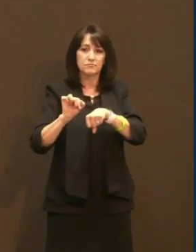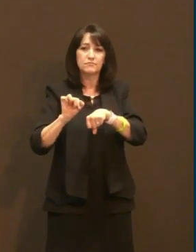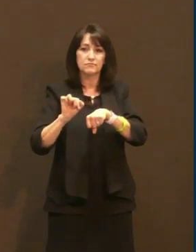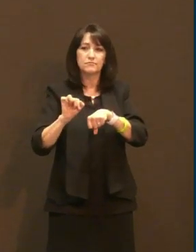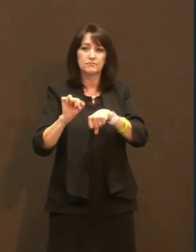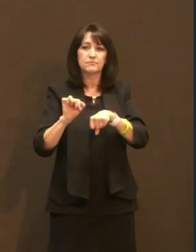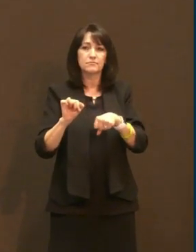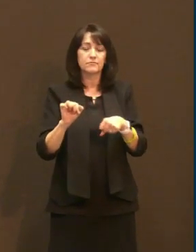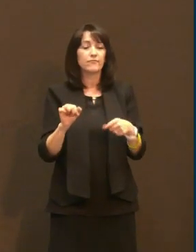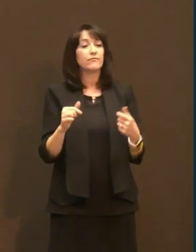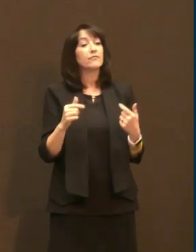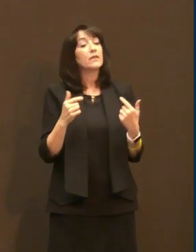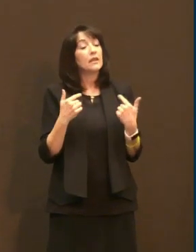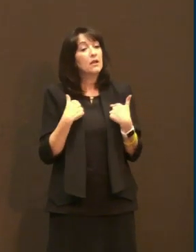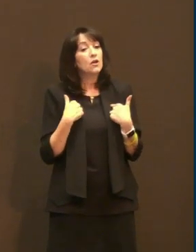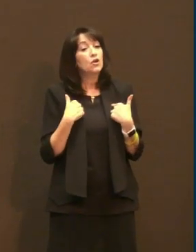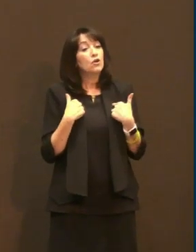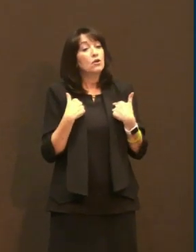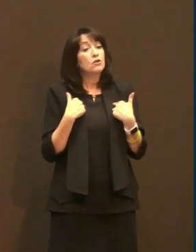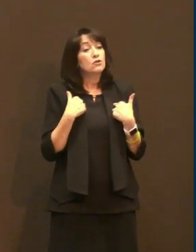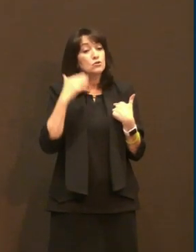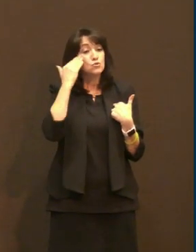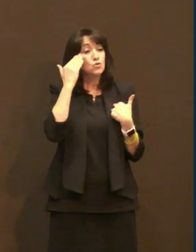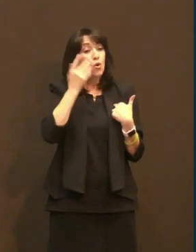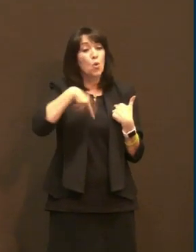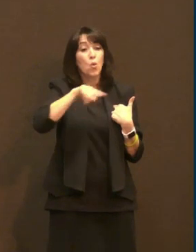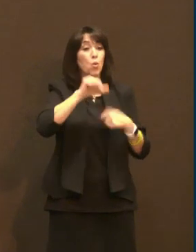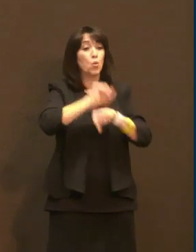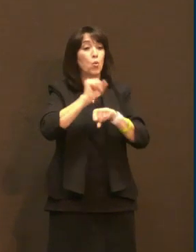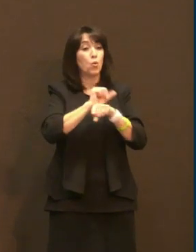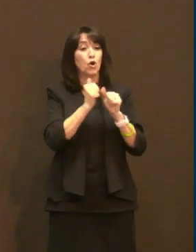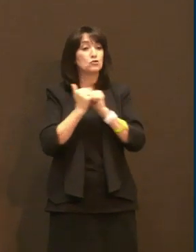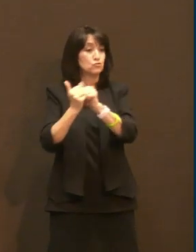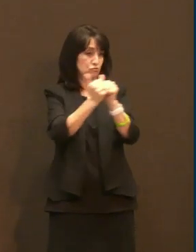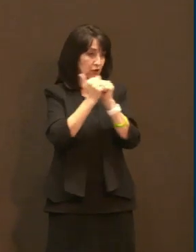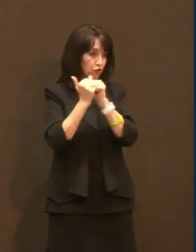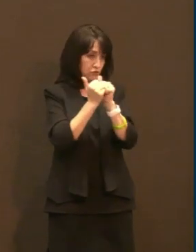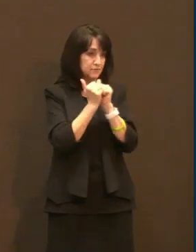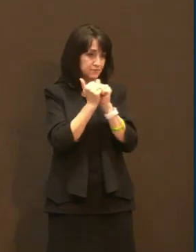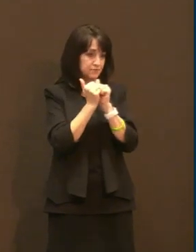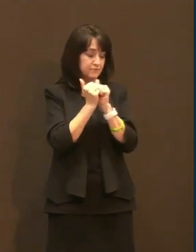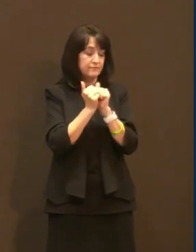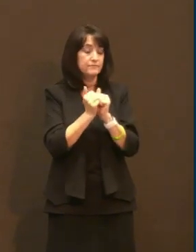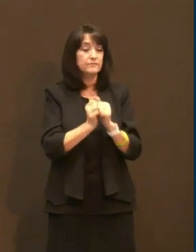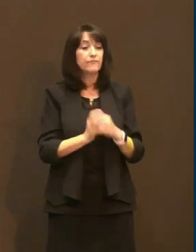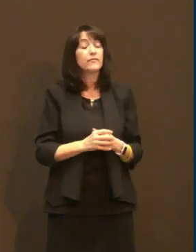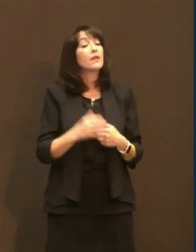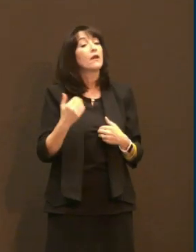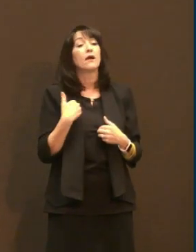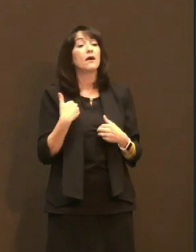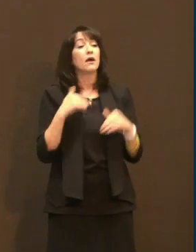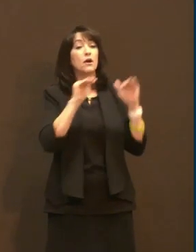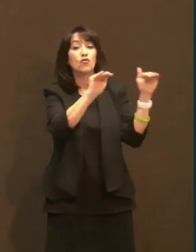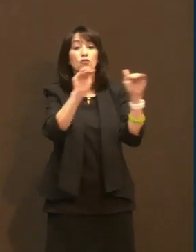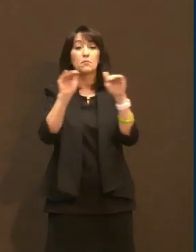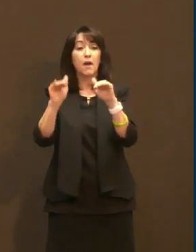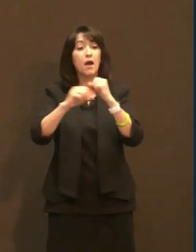exactly last. We want to have a commercial put in here for reminding people